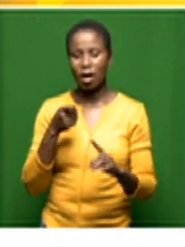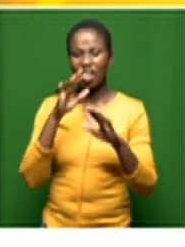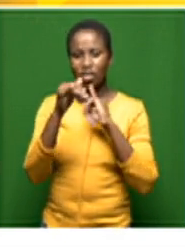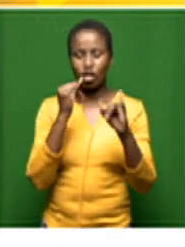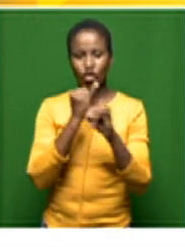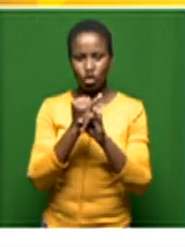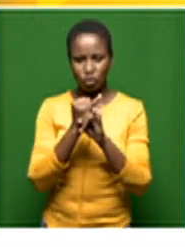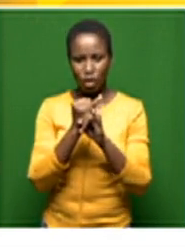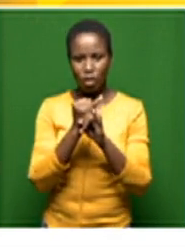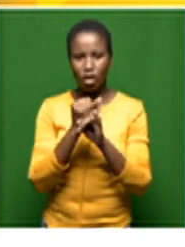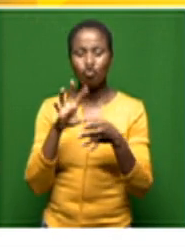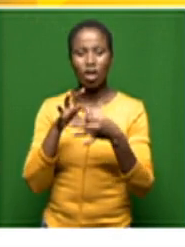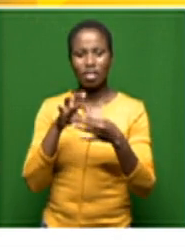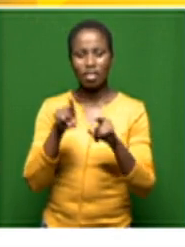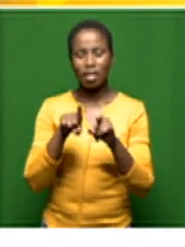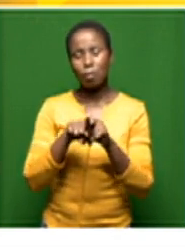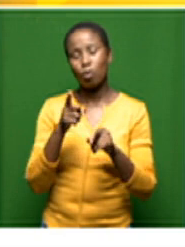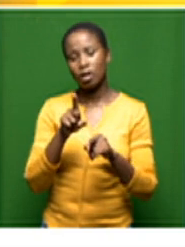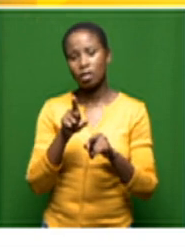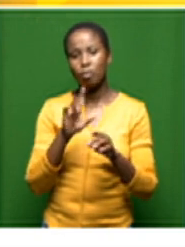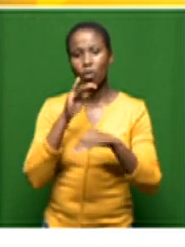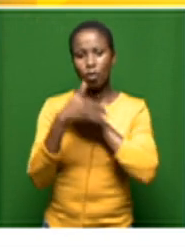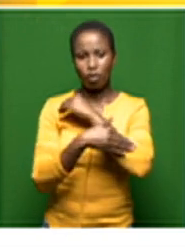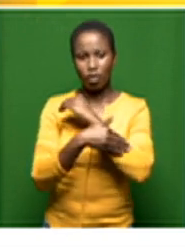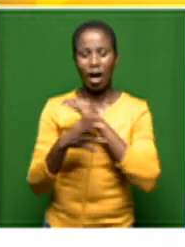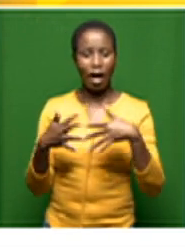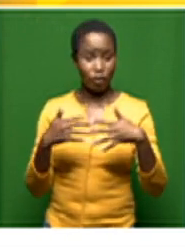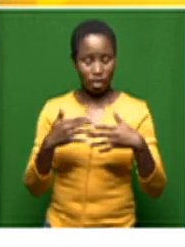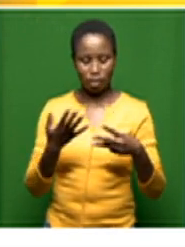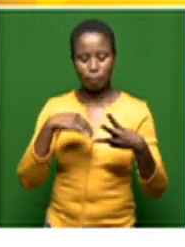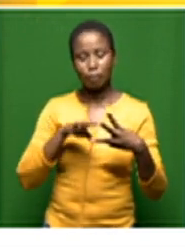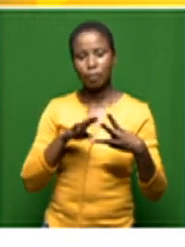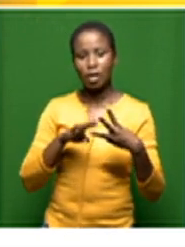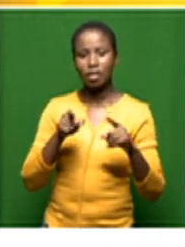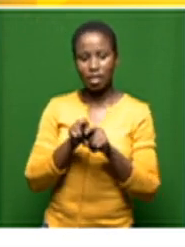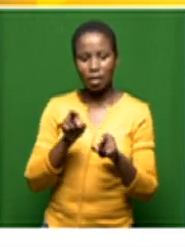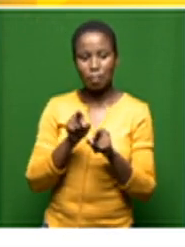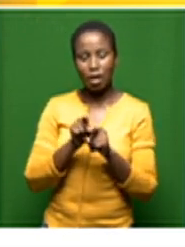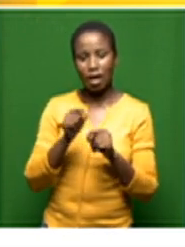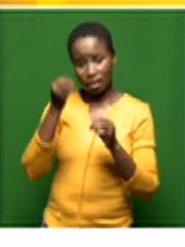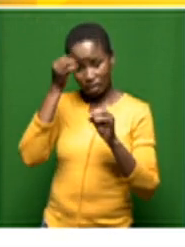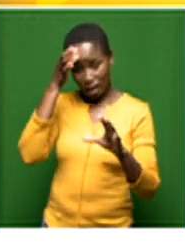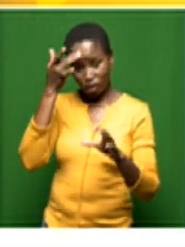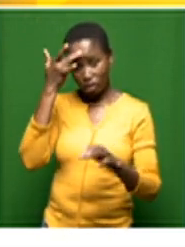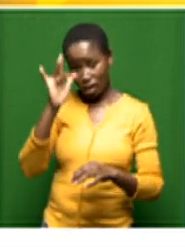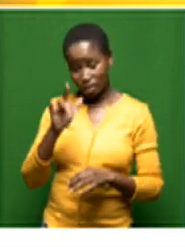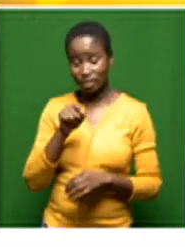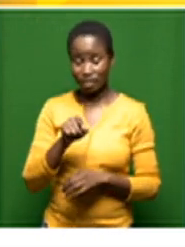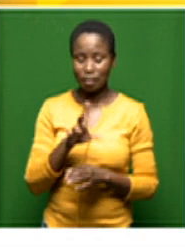or Foreign Affairs, and also the intelligence dealing with the issue of